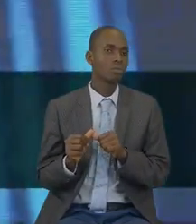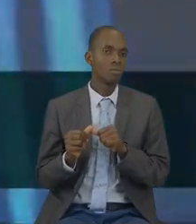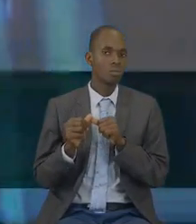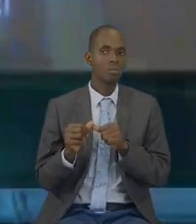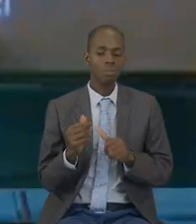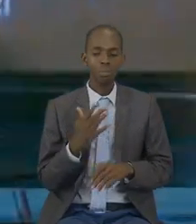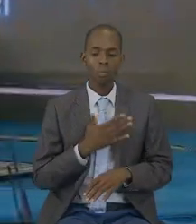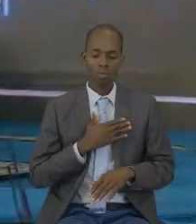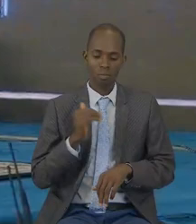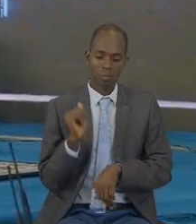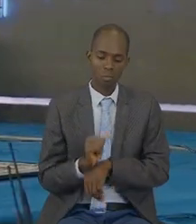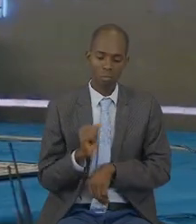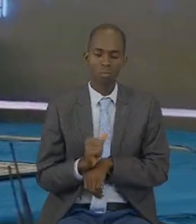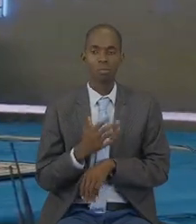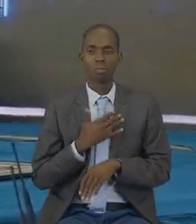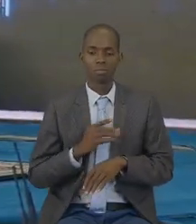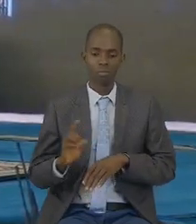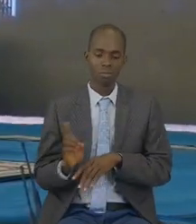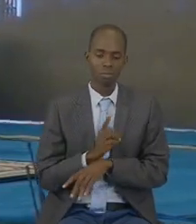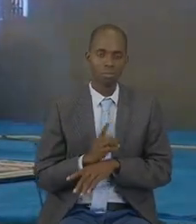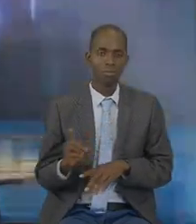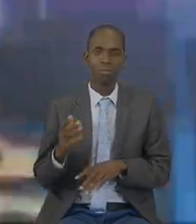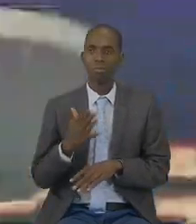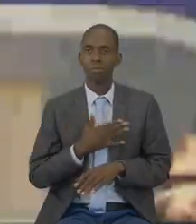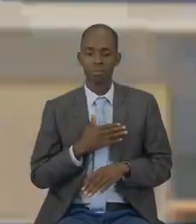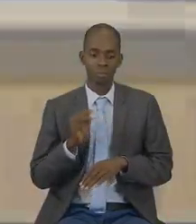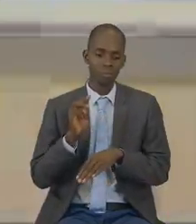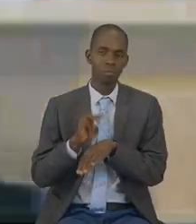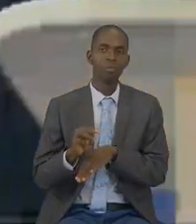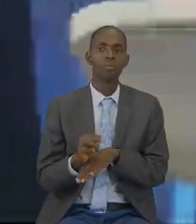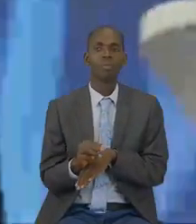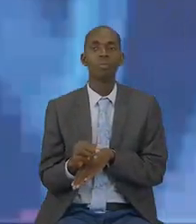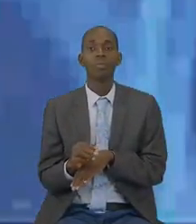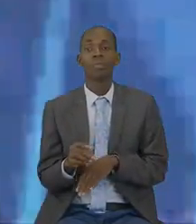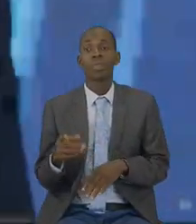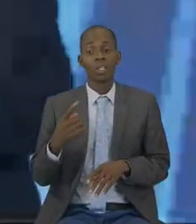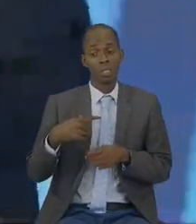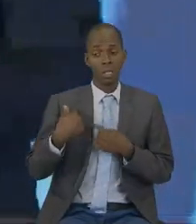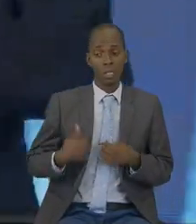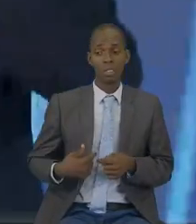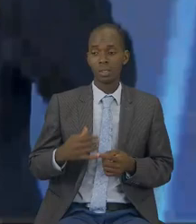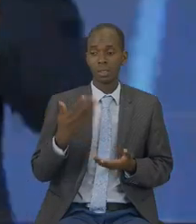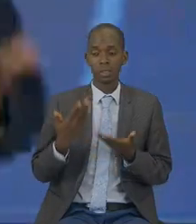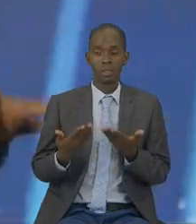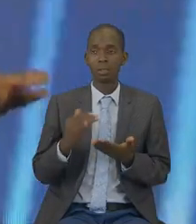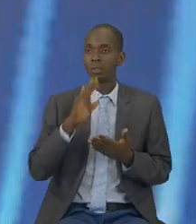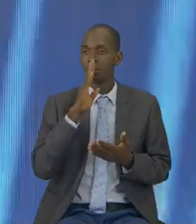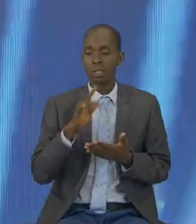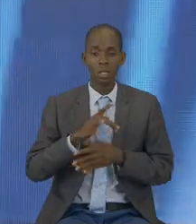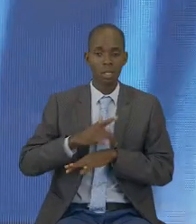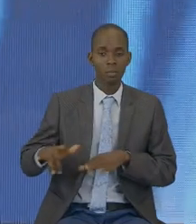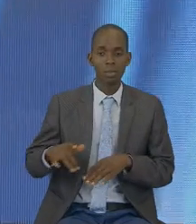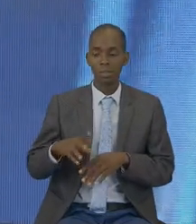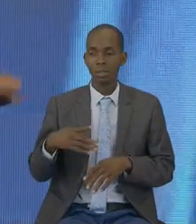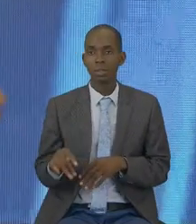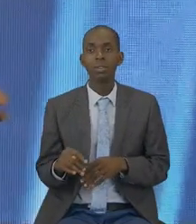duty, my work, my ministry. Or the heart is empty, the heart is dry, the